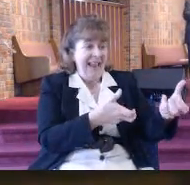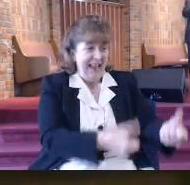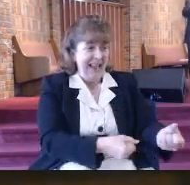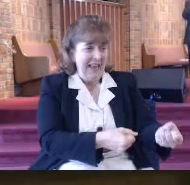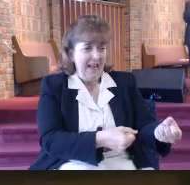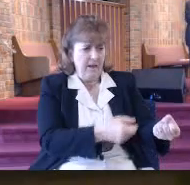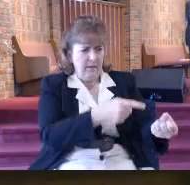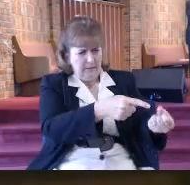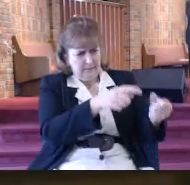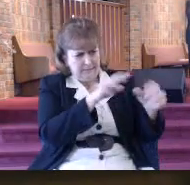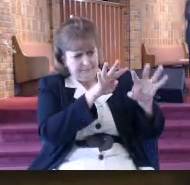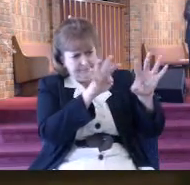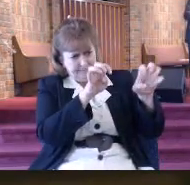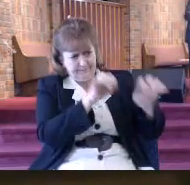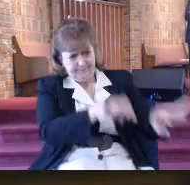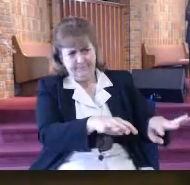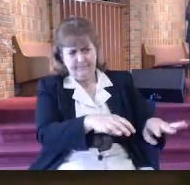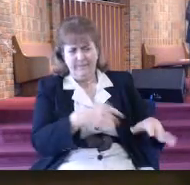is uncertain.